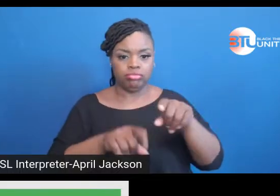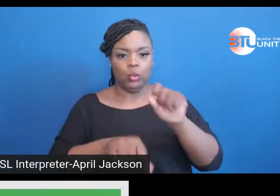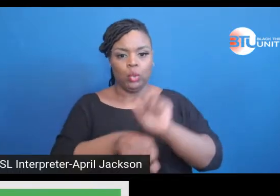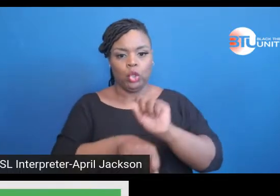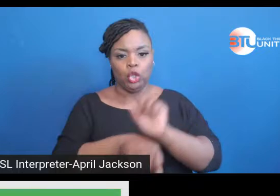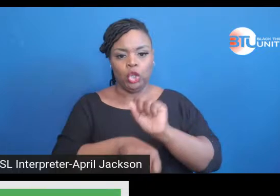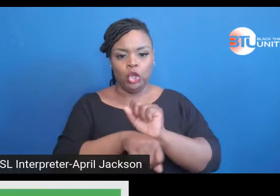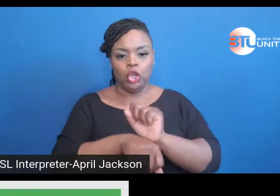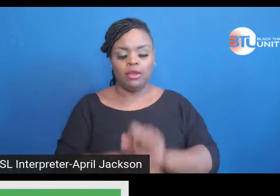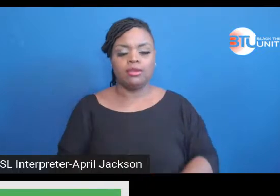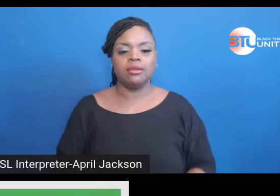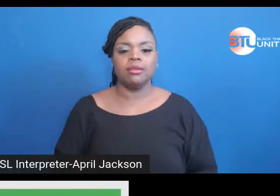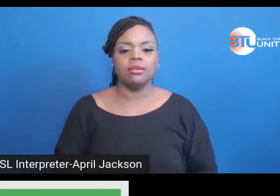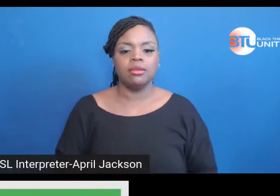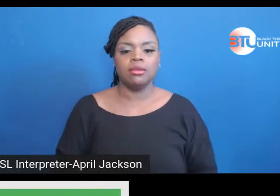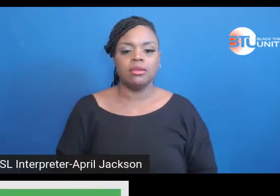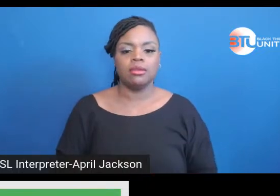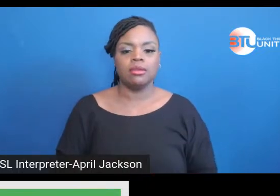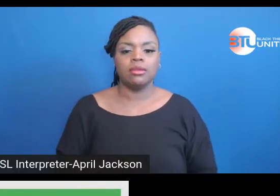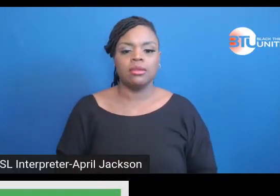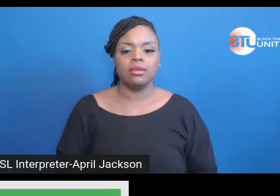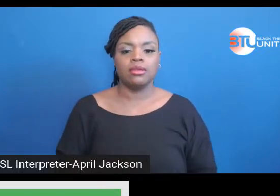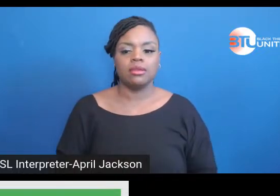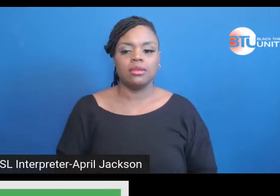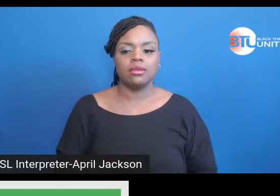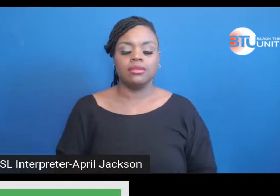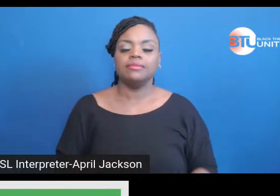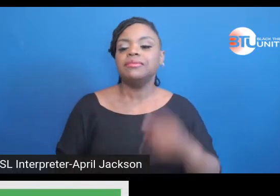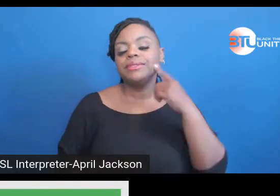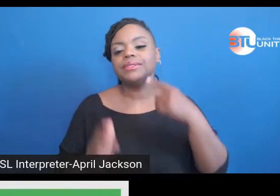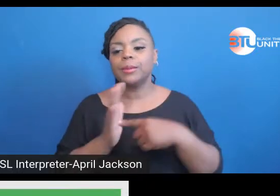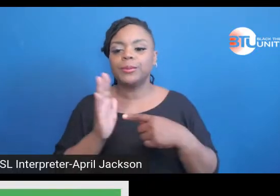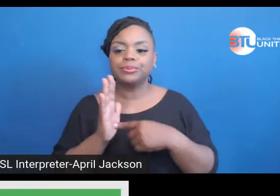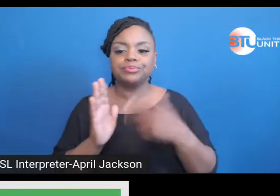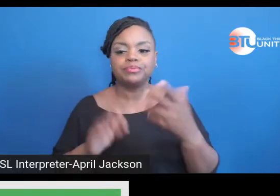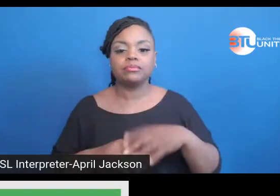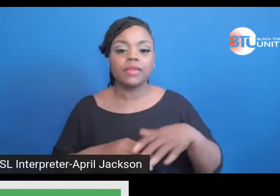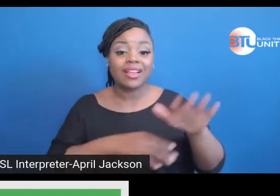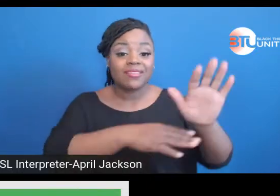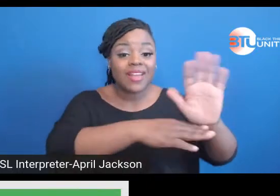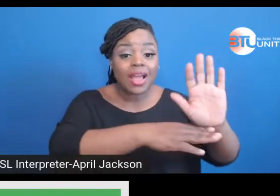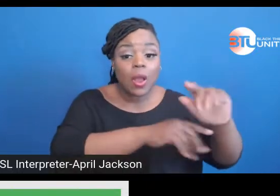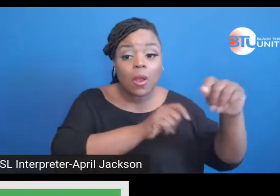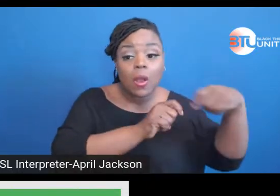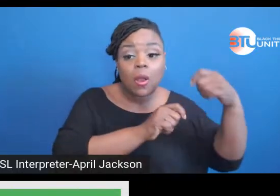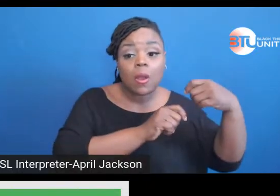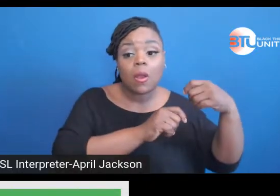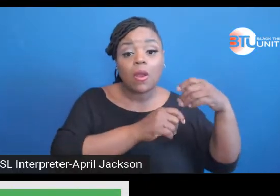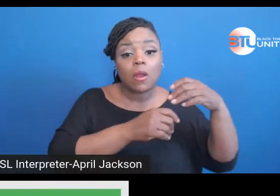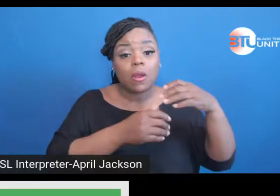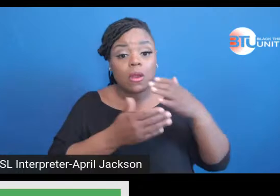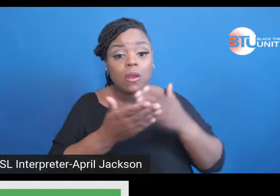Often this is like in books and films, like publicity rights, privacy rights. This may,